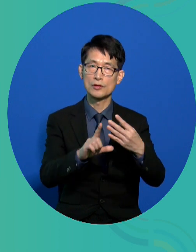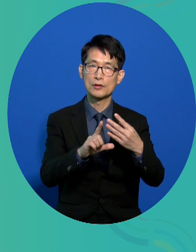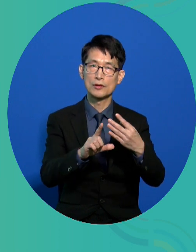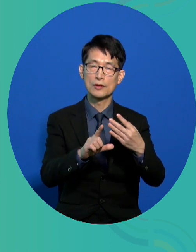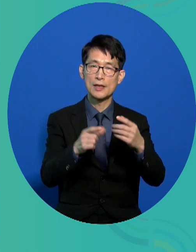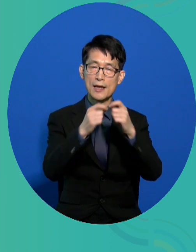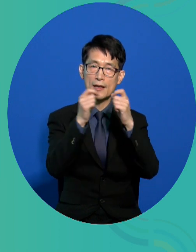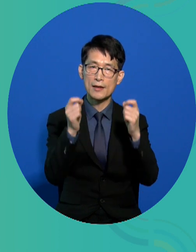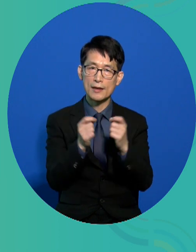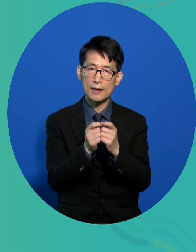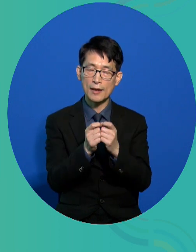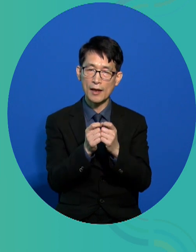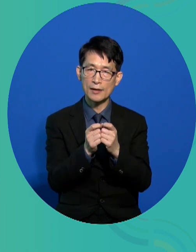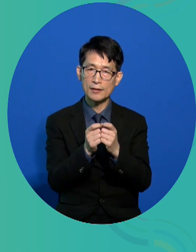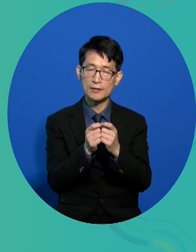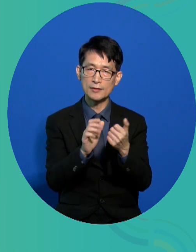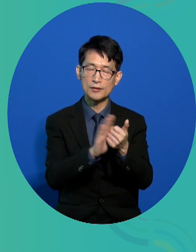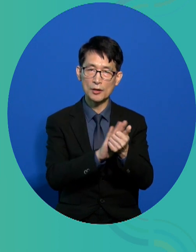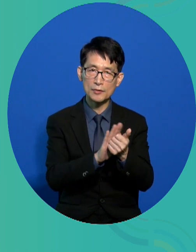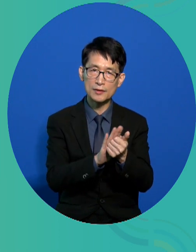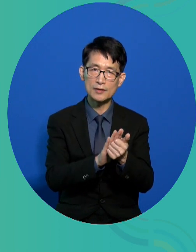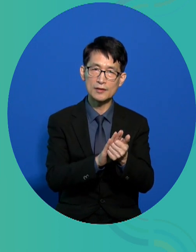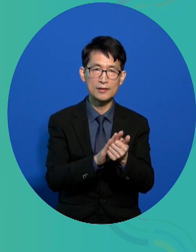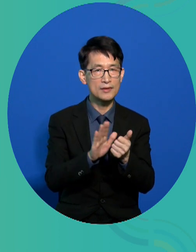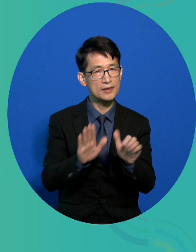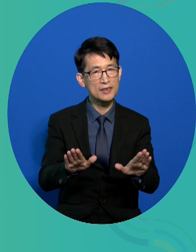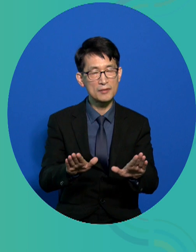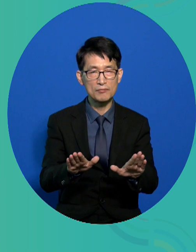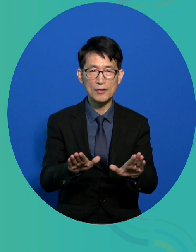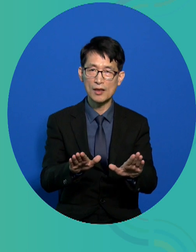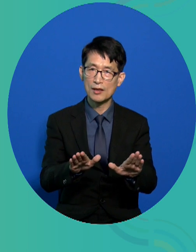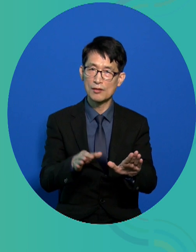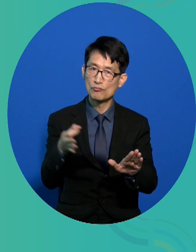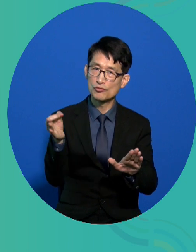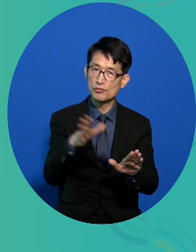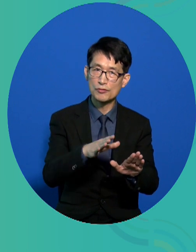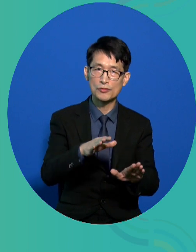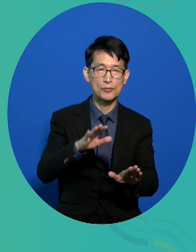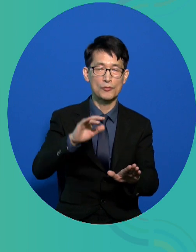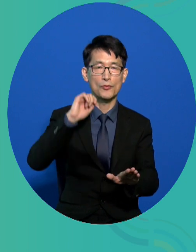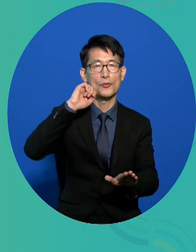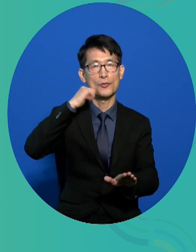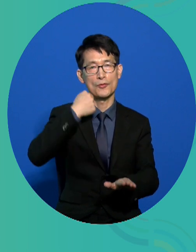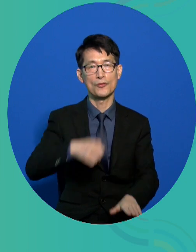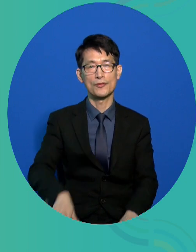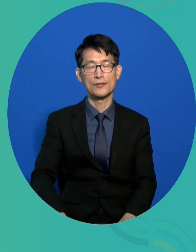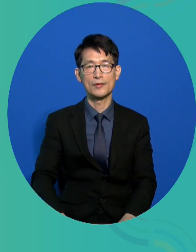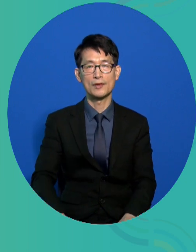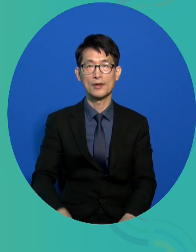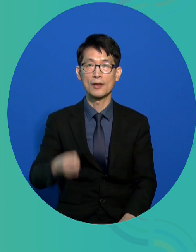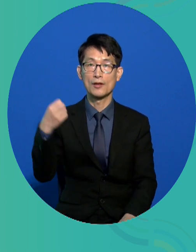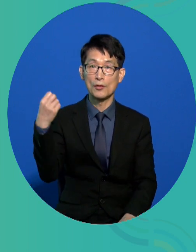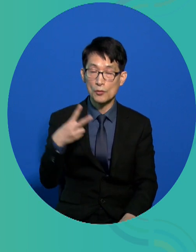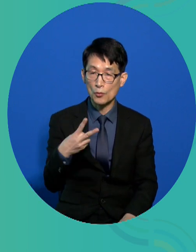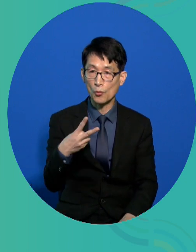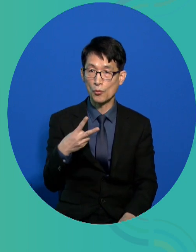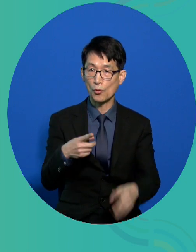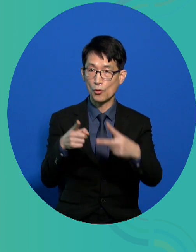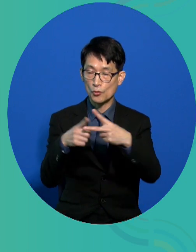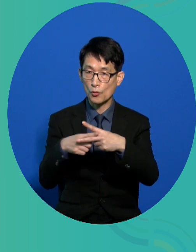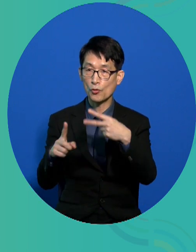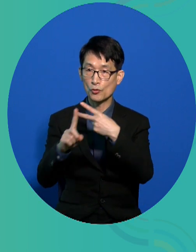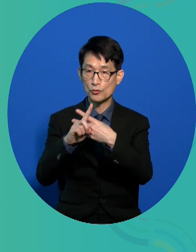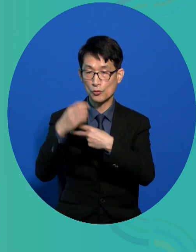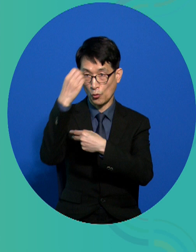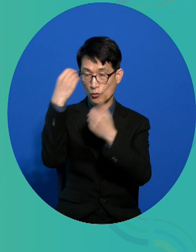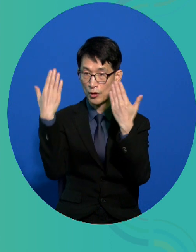free service as of now, and so for the remaining regions, individuals do not receive a free service